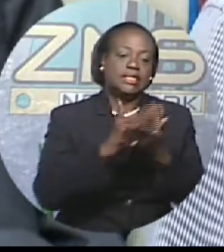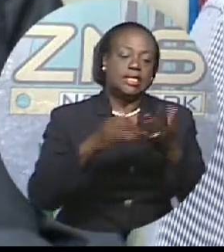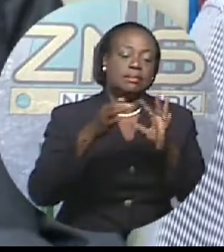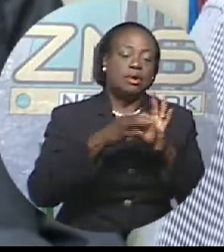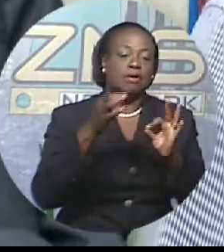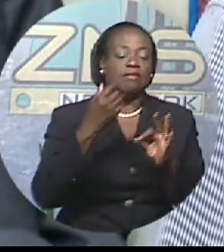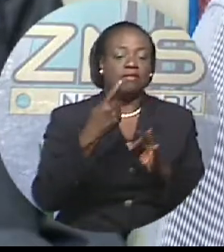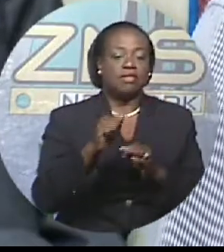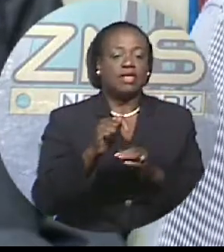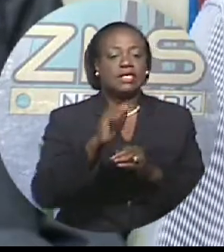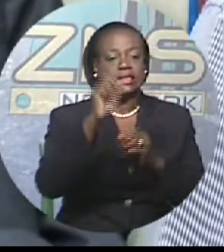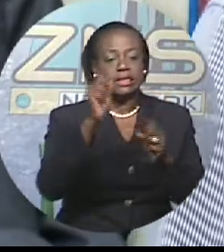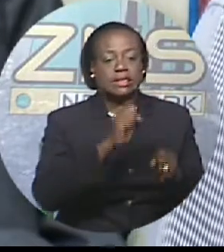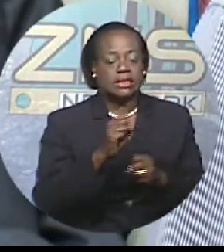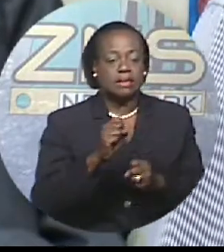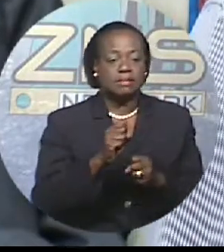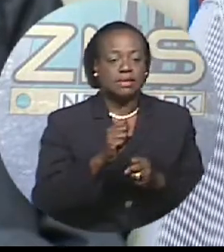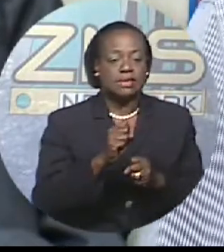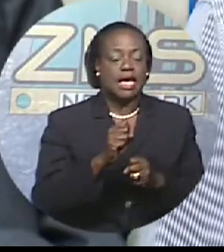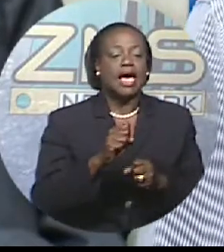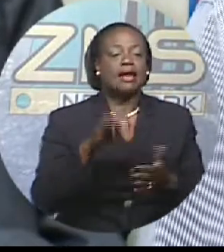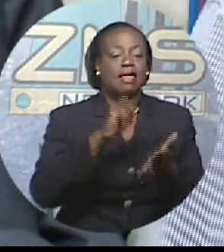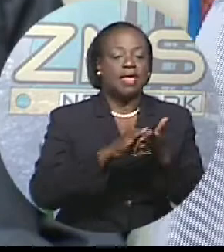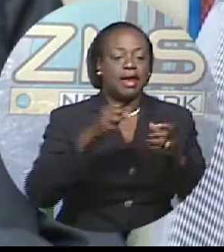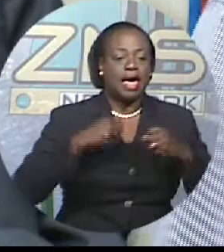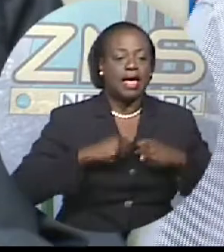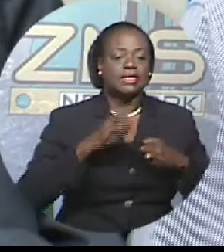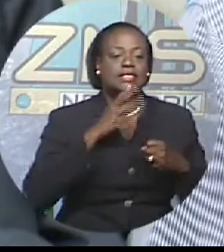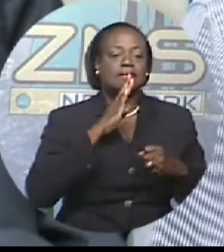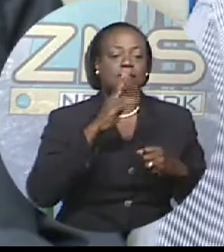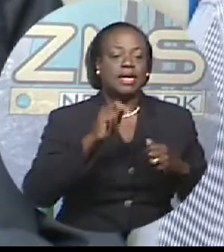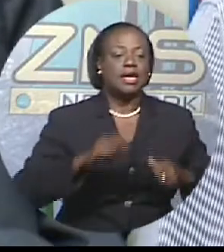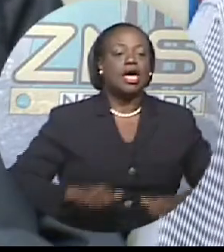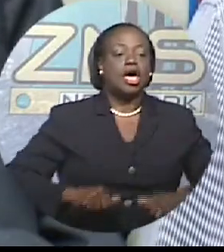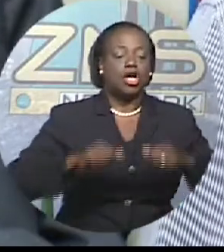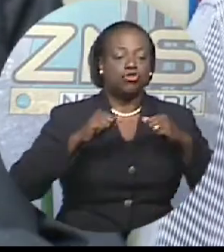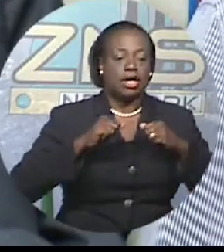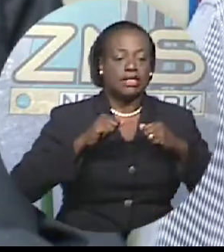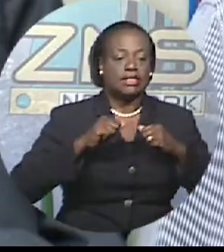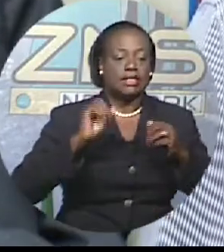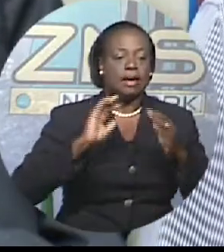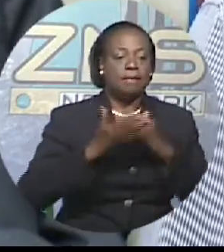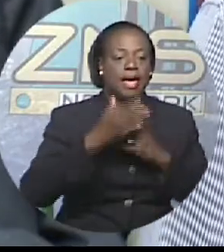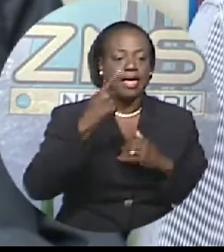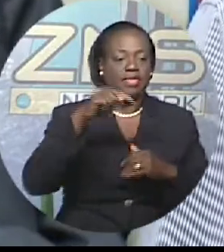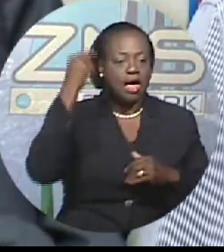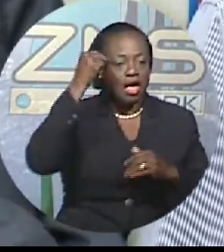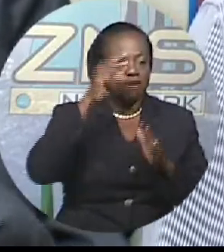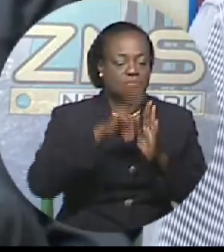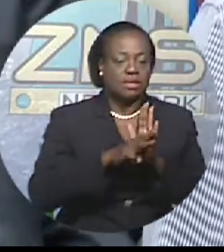being addressed by the government in a substantial way, with an investment of some $15 million into a